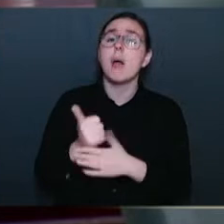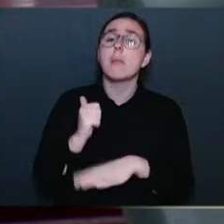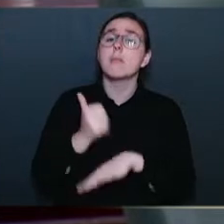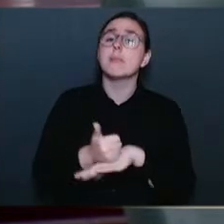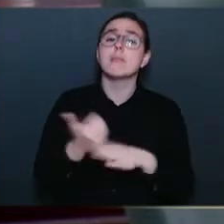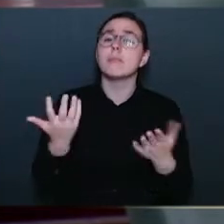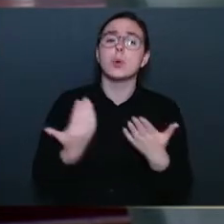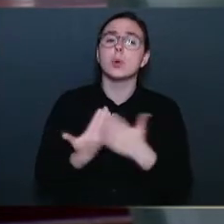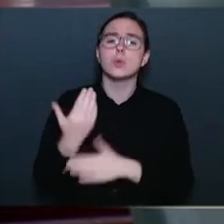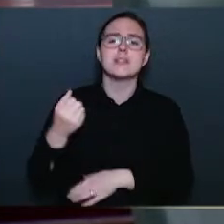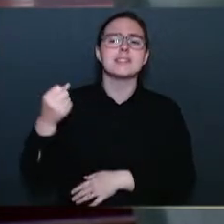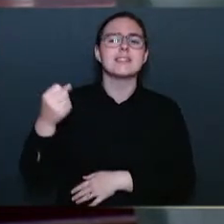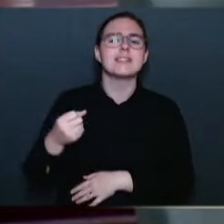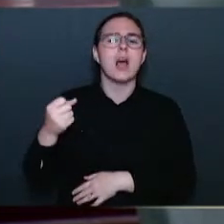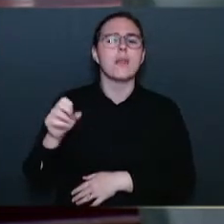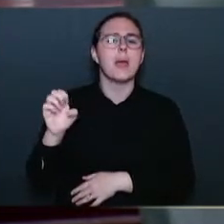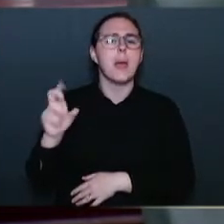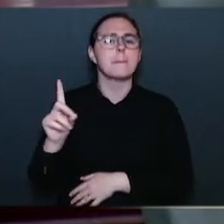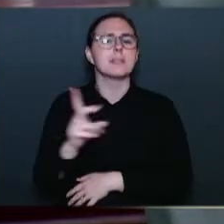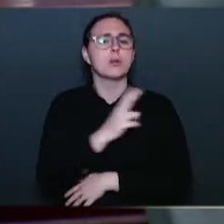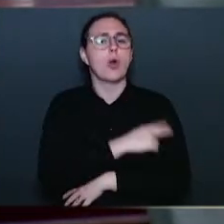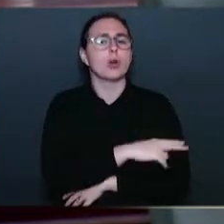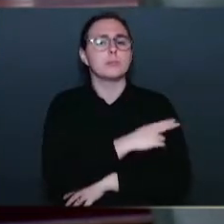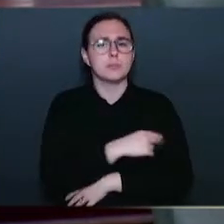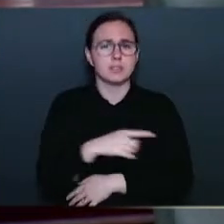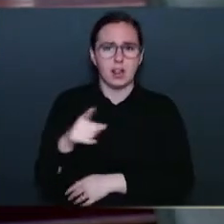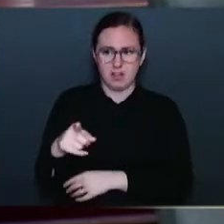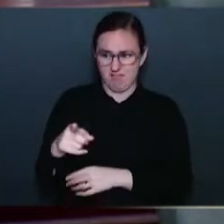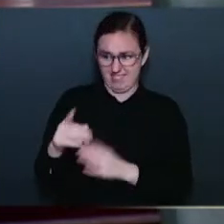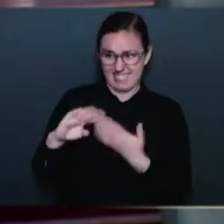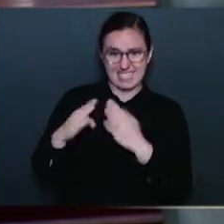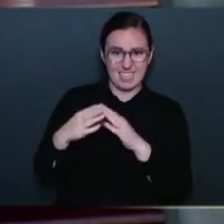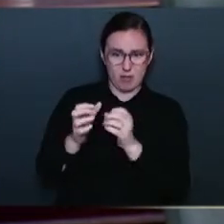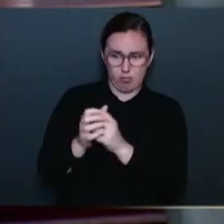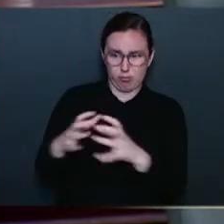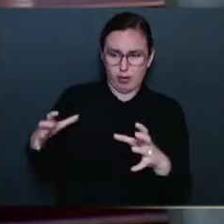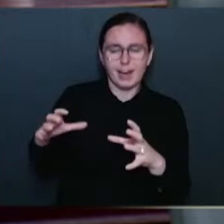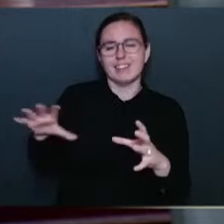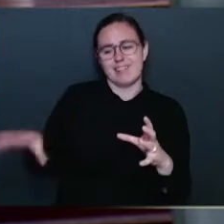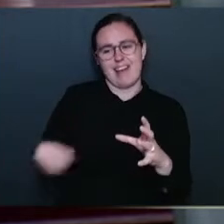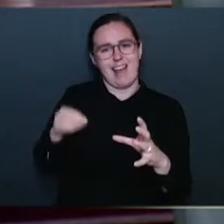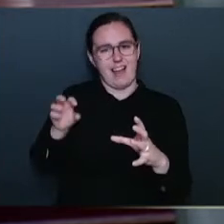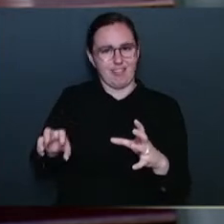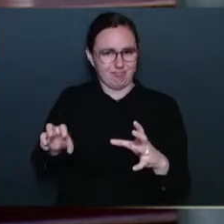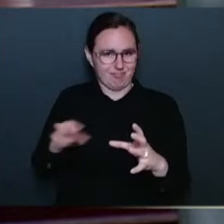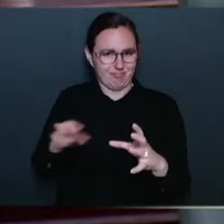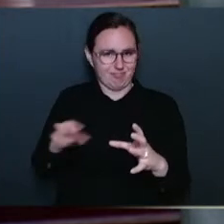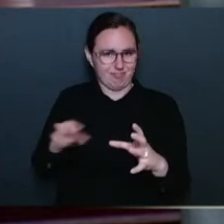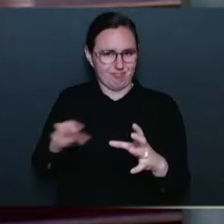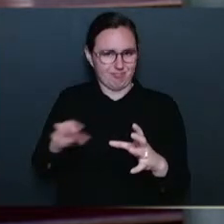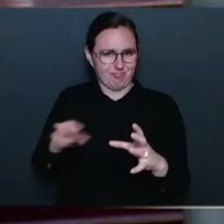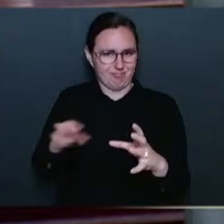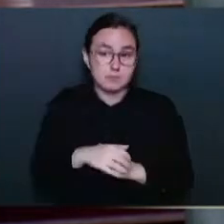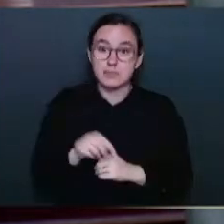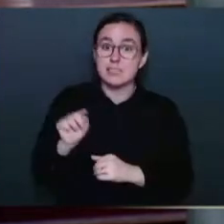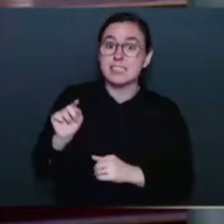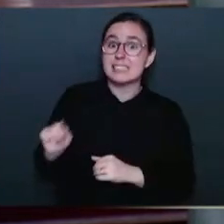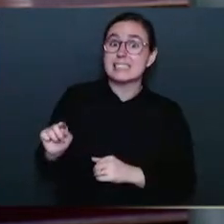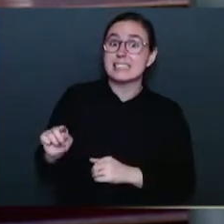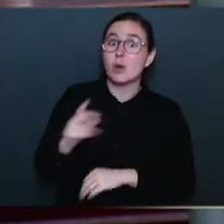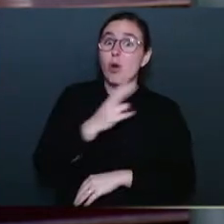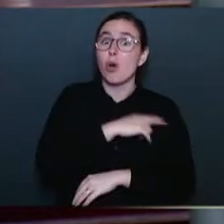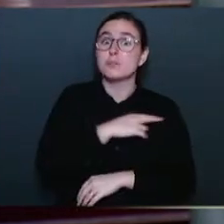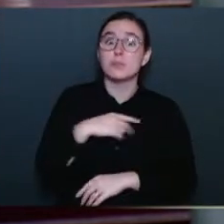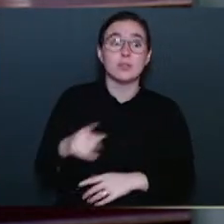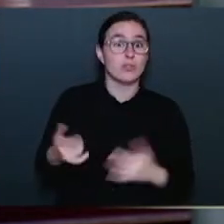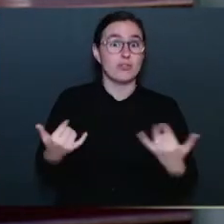growing city it's also clear that with our health care under so much stress that this Hospital would be critical however despite the clear need